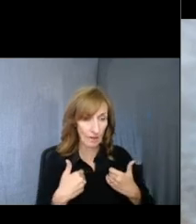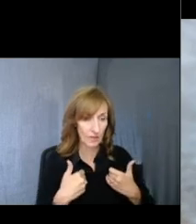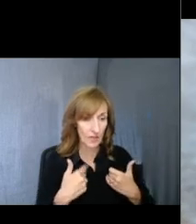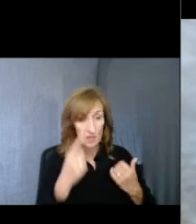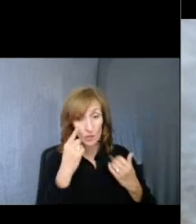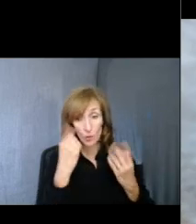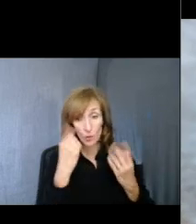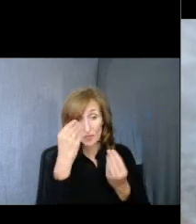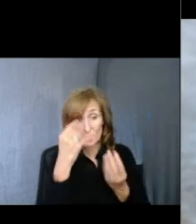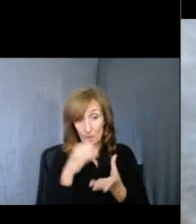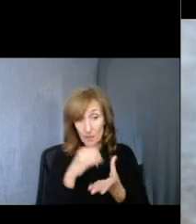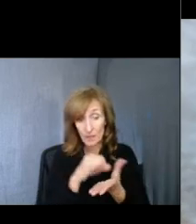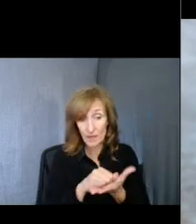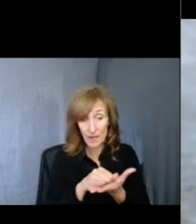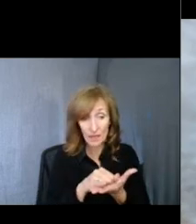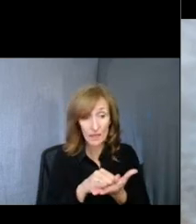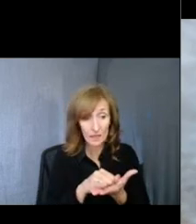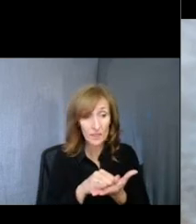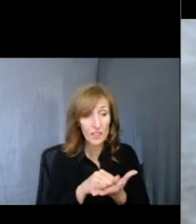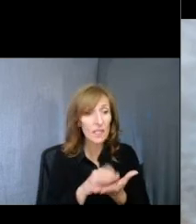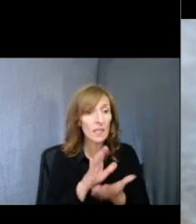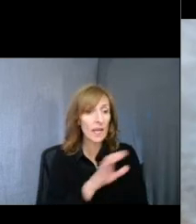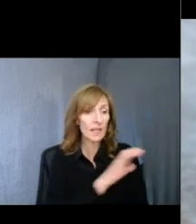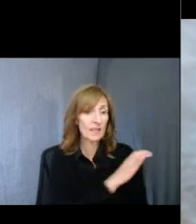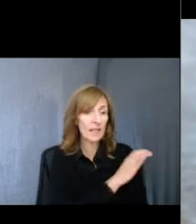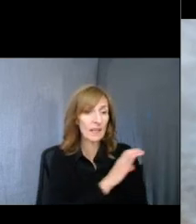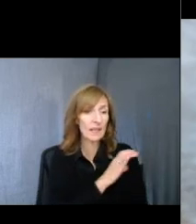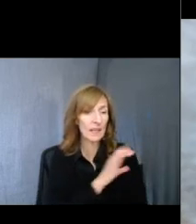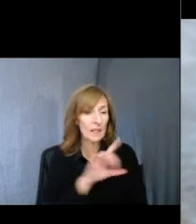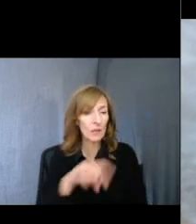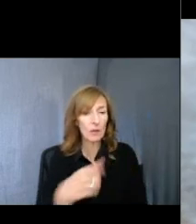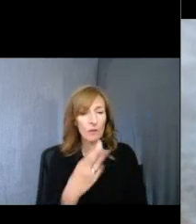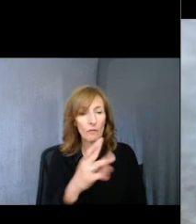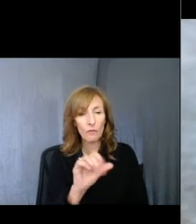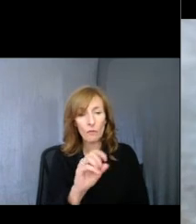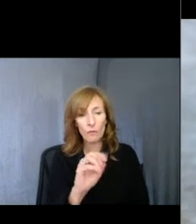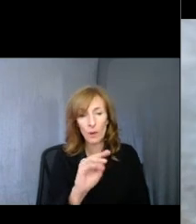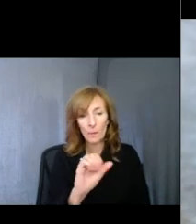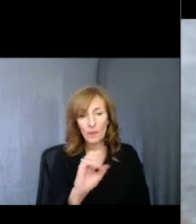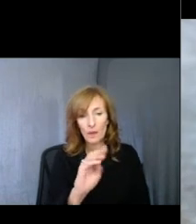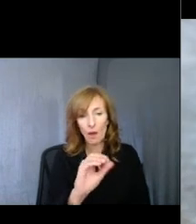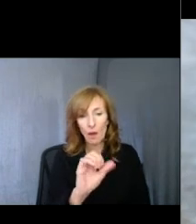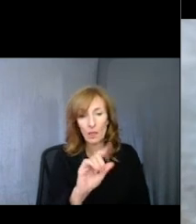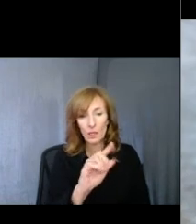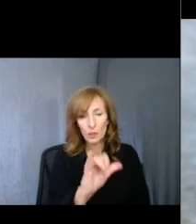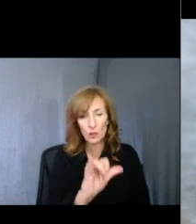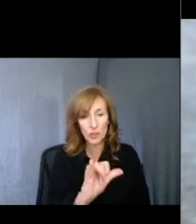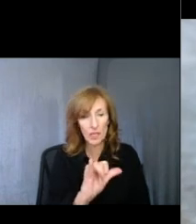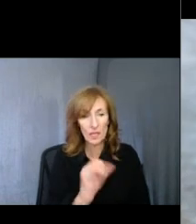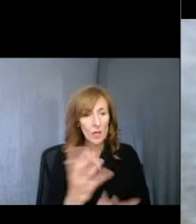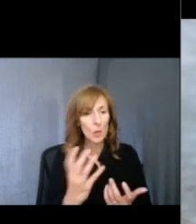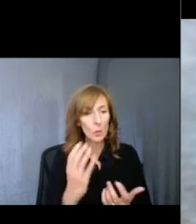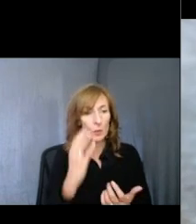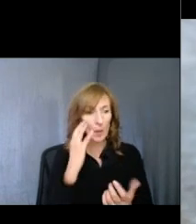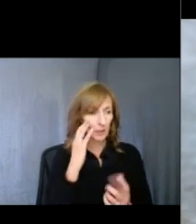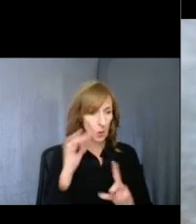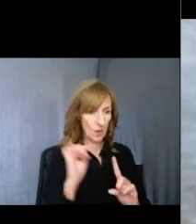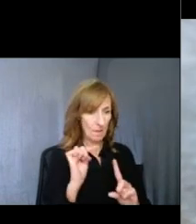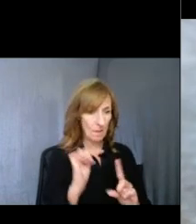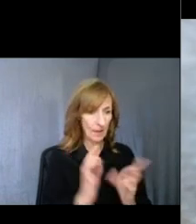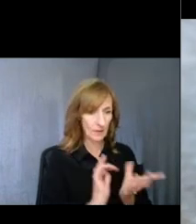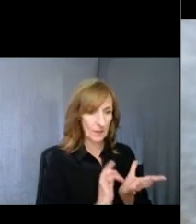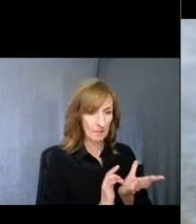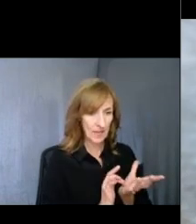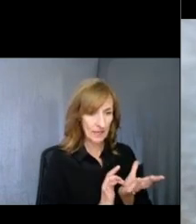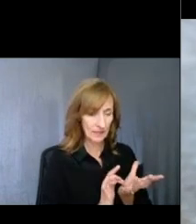again, that's where the clinical pharmacology, or that just means, what do I know about the drugs and how they work in